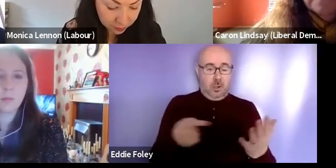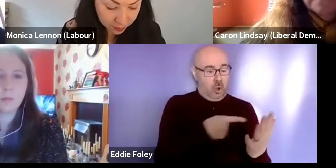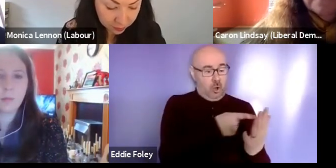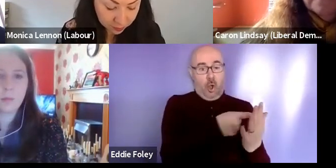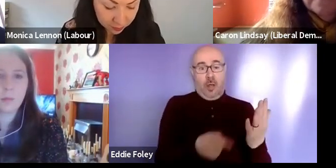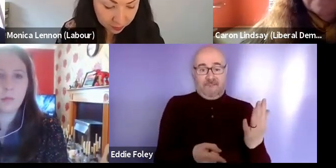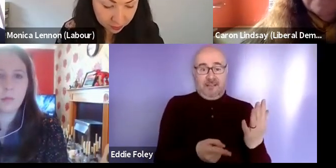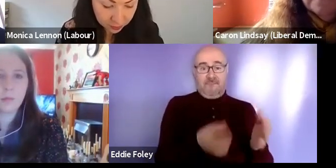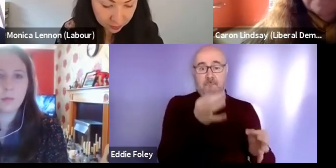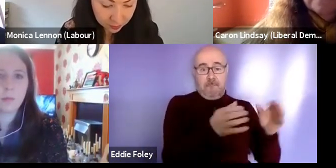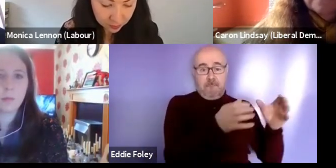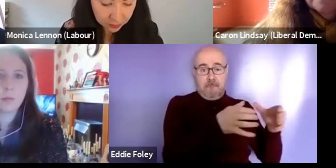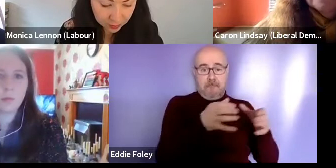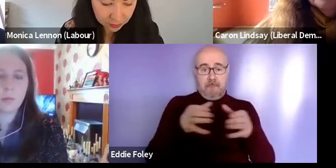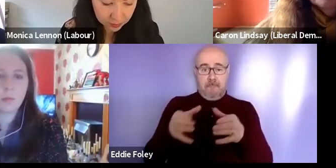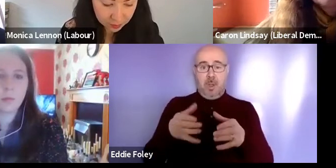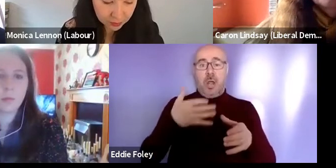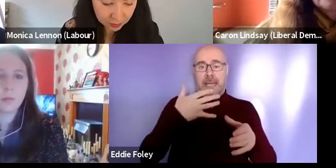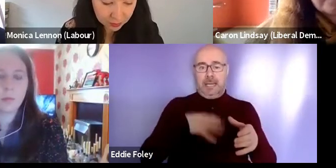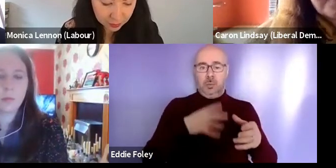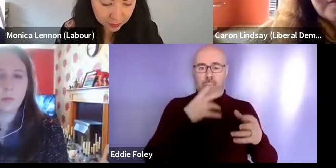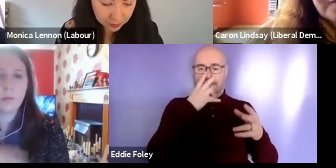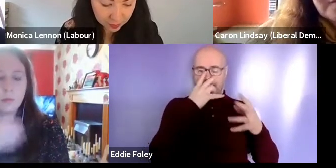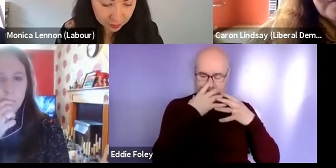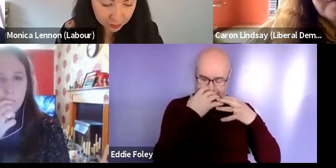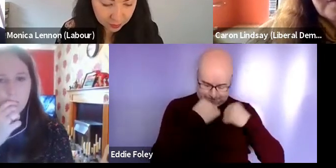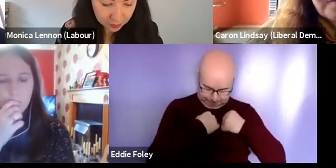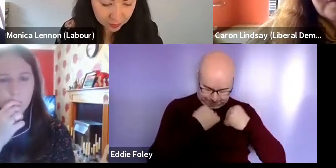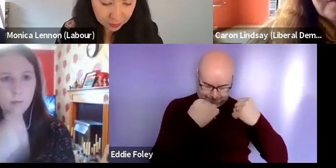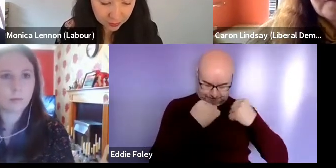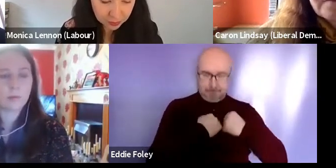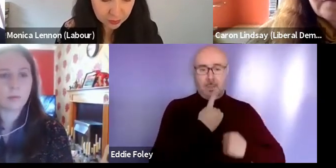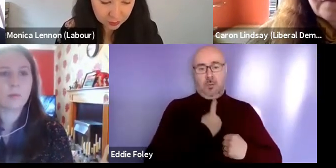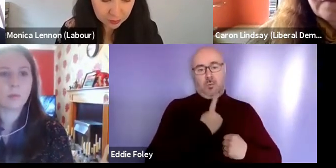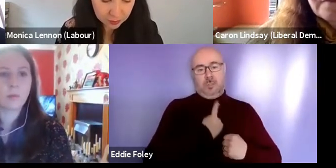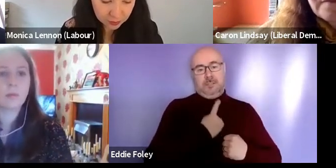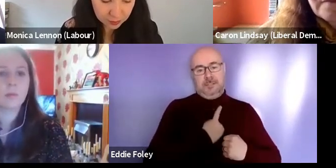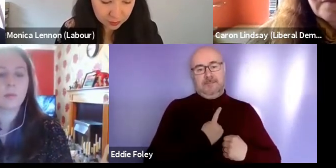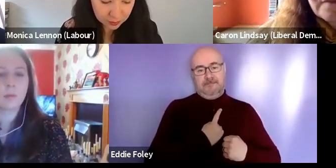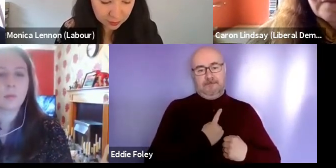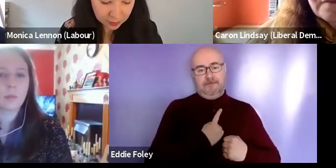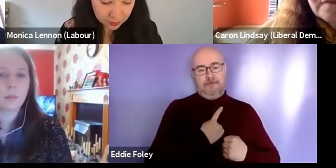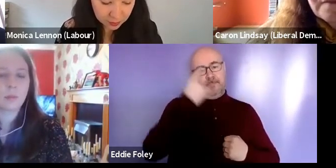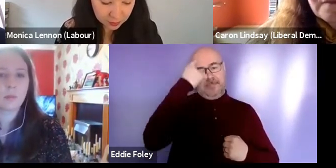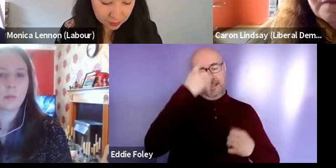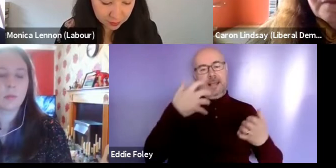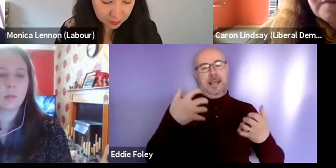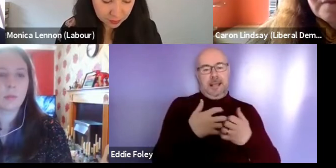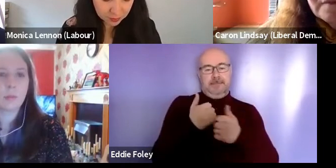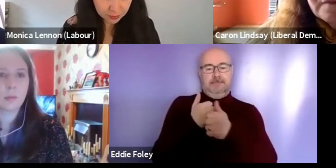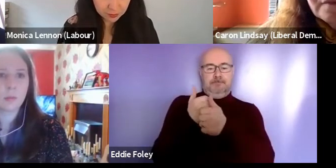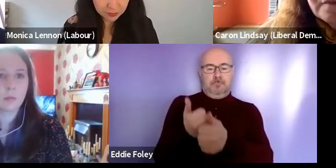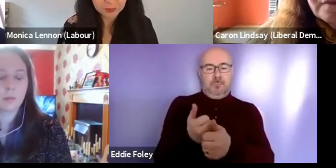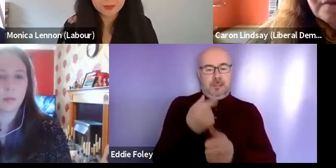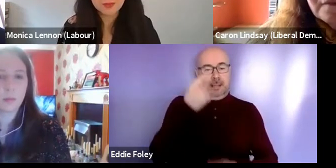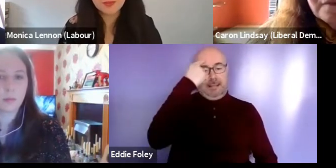political structures, how we work, how we get people to join our party, what do we expect when we join. I think I'm probably the